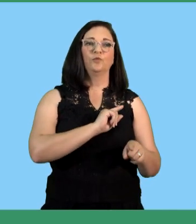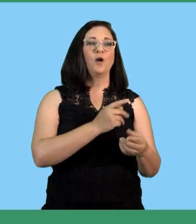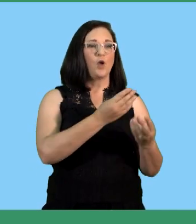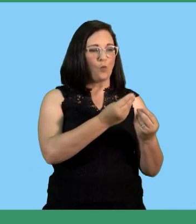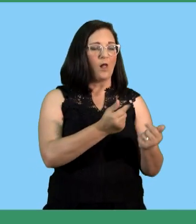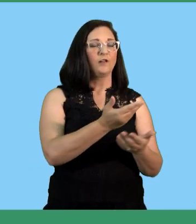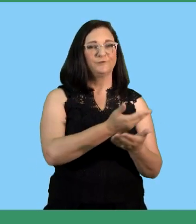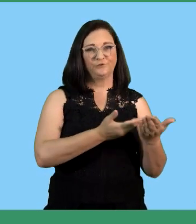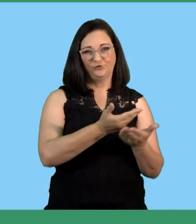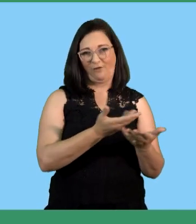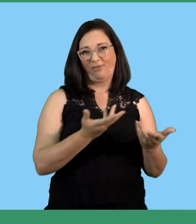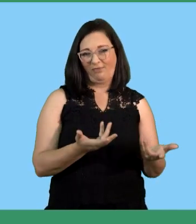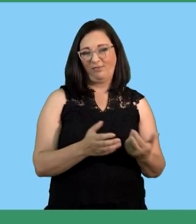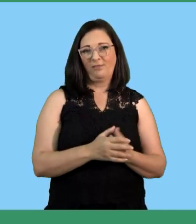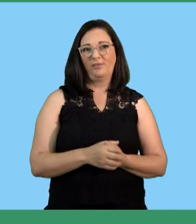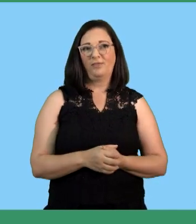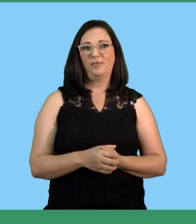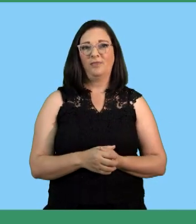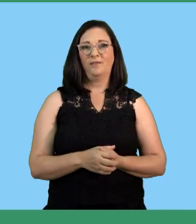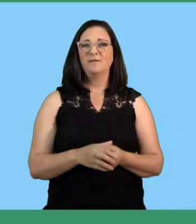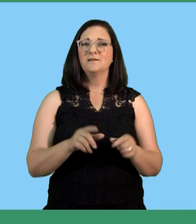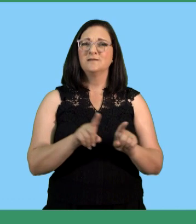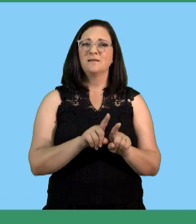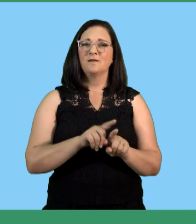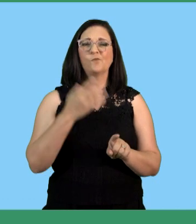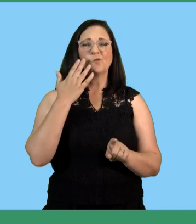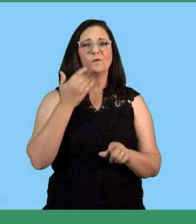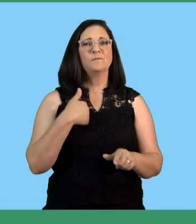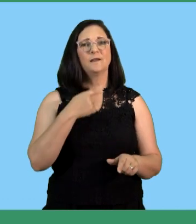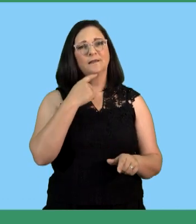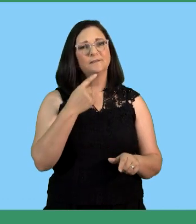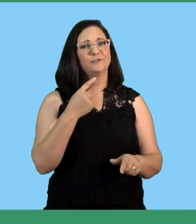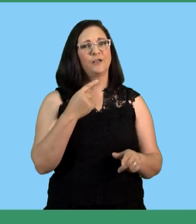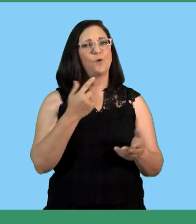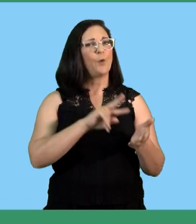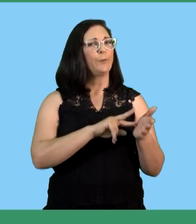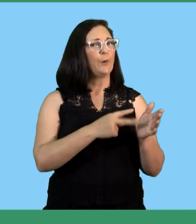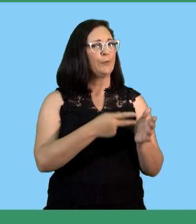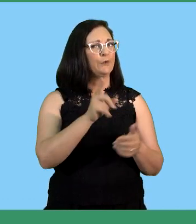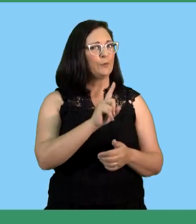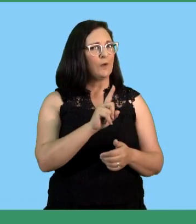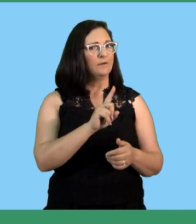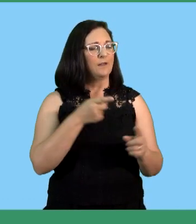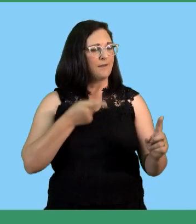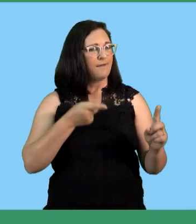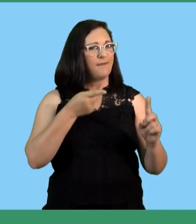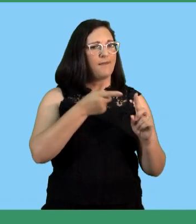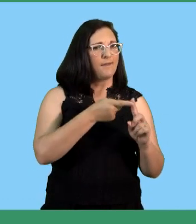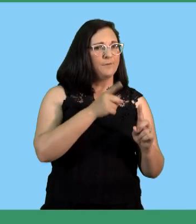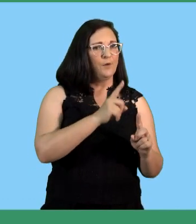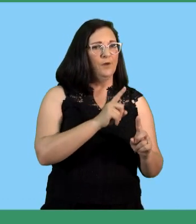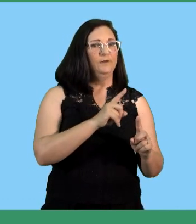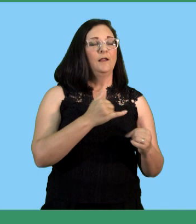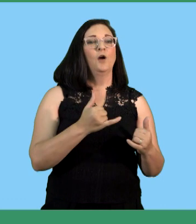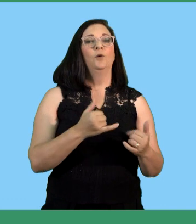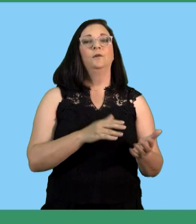the economy. Now, this will take us back to an introduction of this topic, whereby we said with the purpose, it aims at